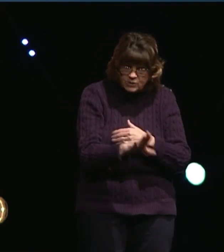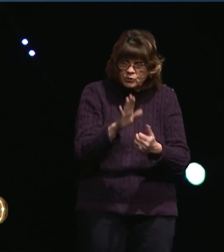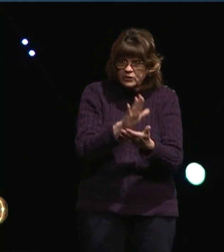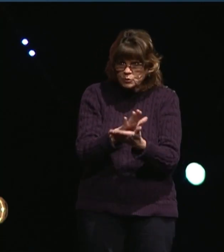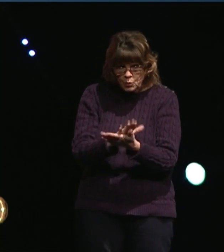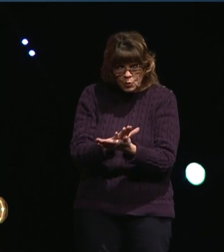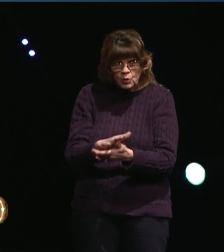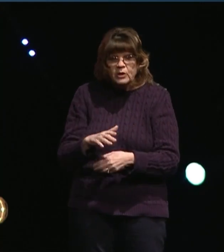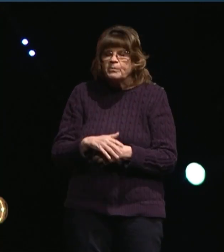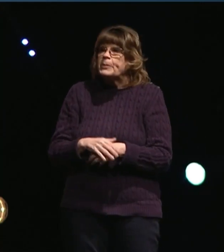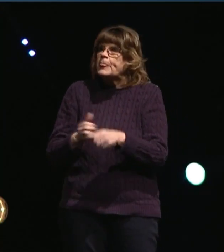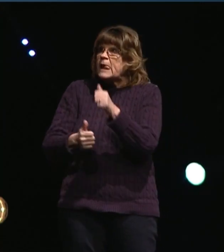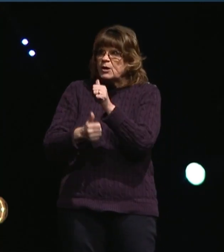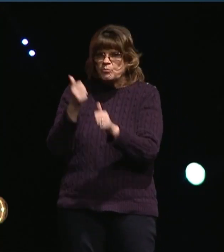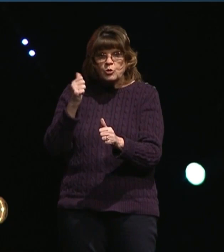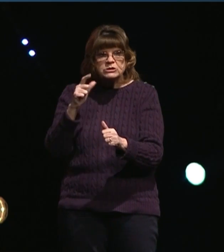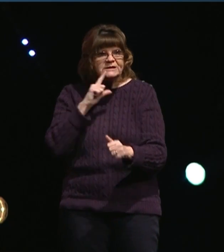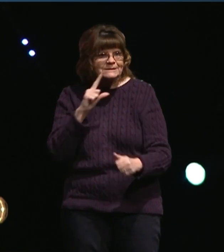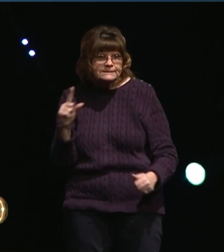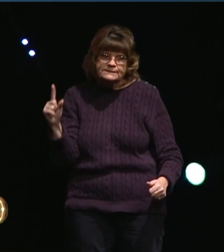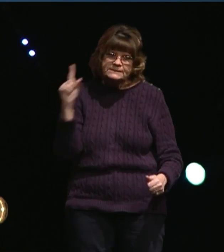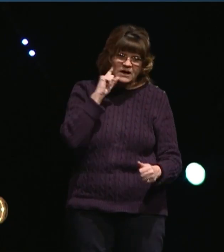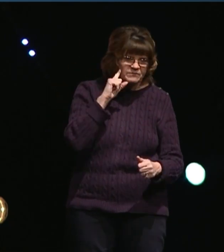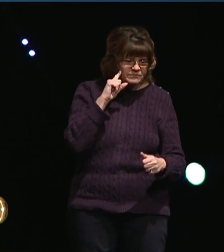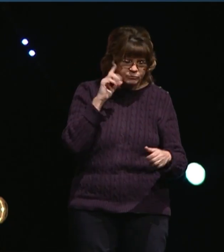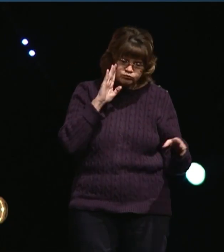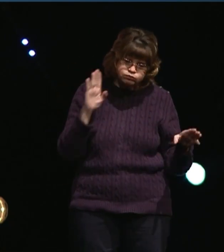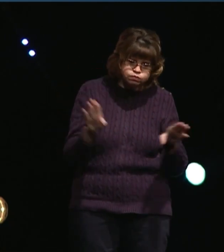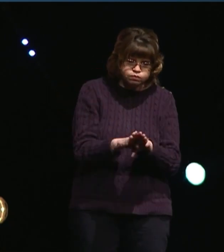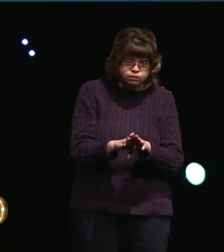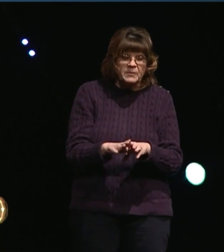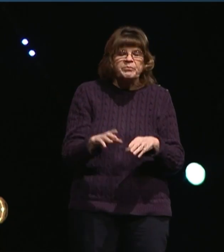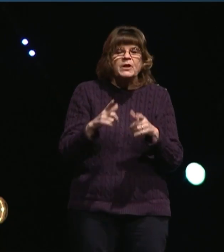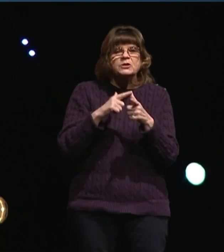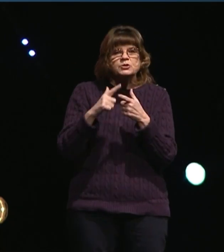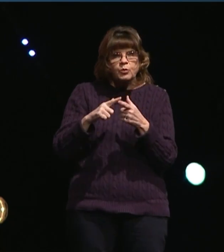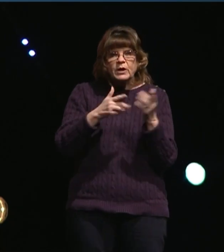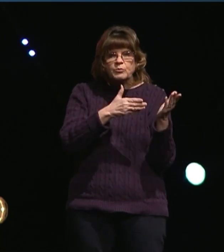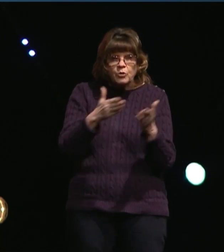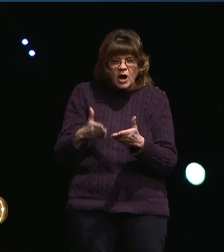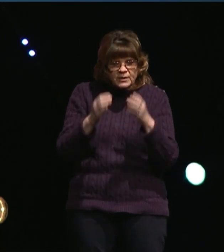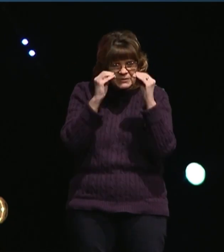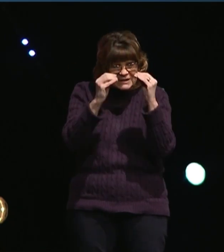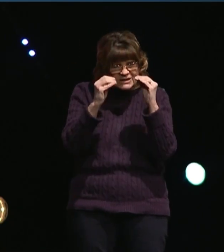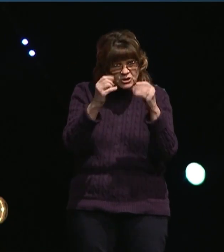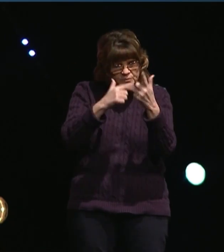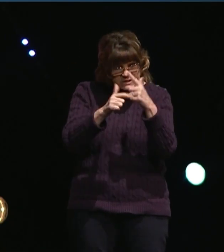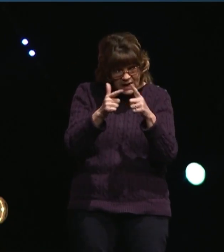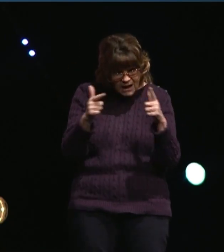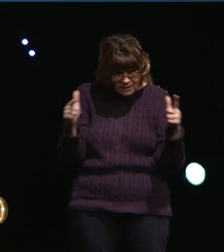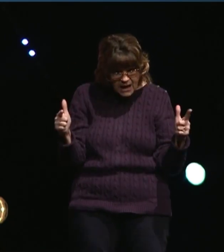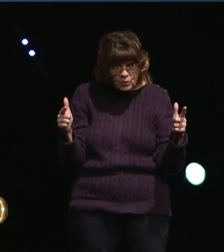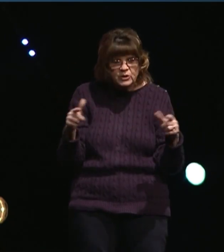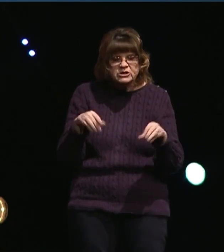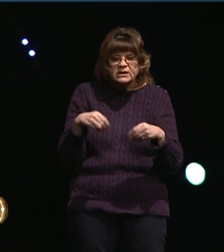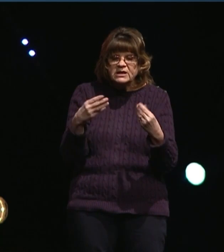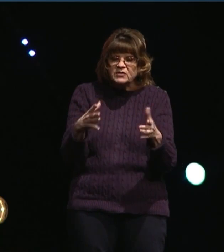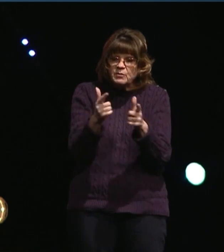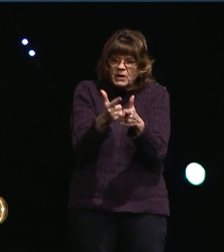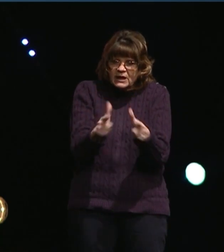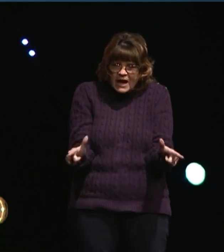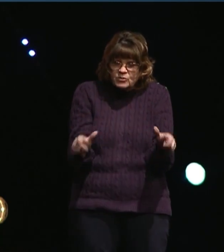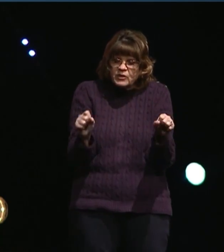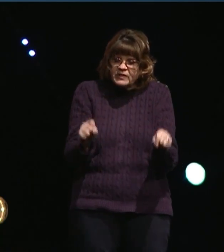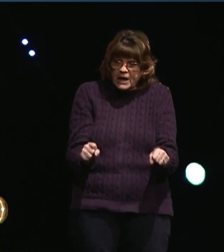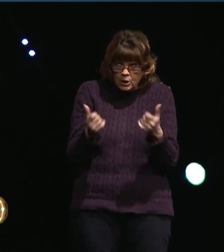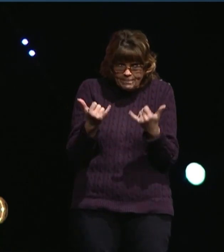school. They were mostly profound deaf children, so that's why we brought them down to teach them sign language and giving them a language they could immediately